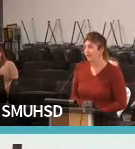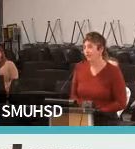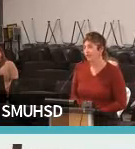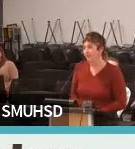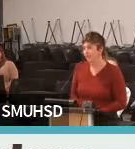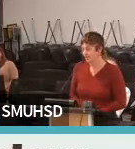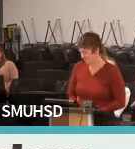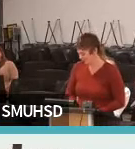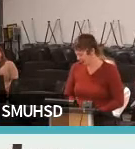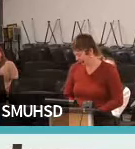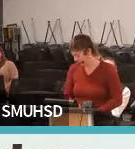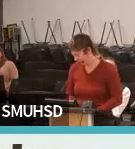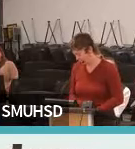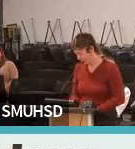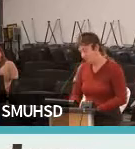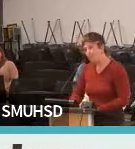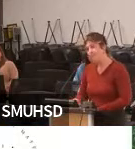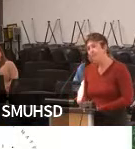tiered interventions.